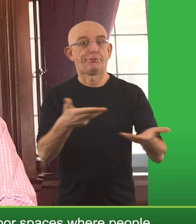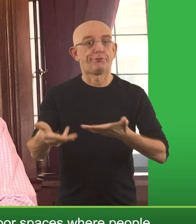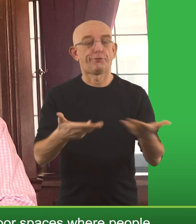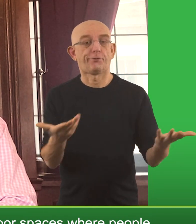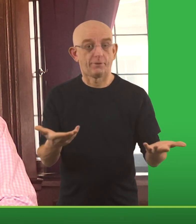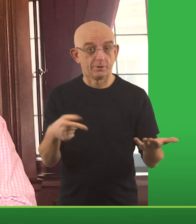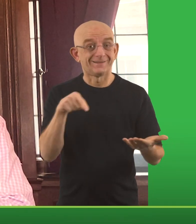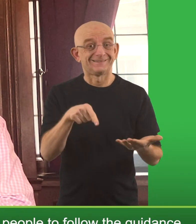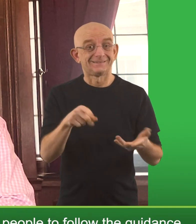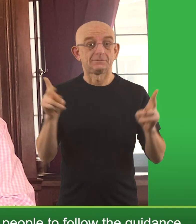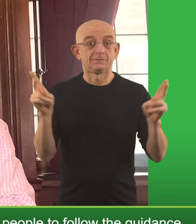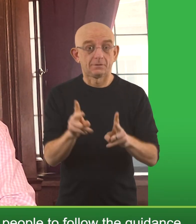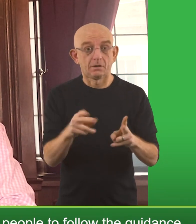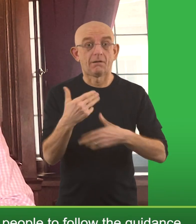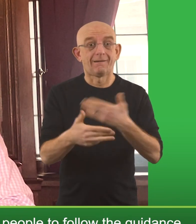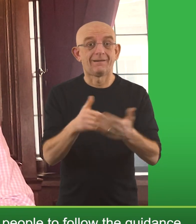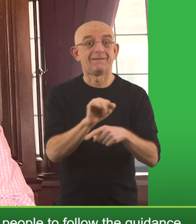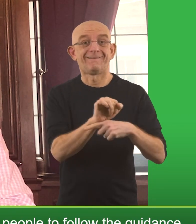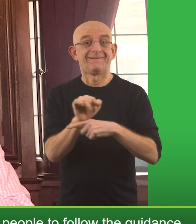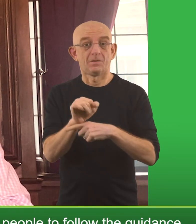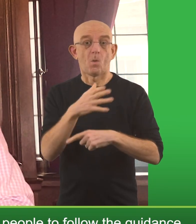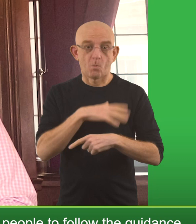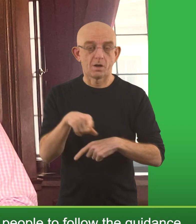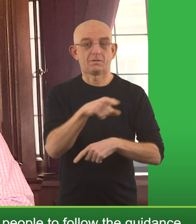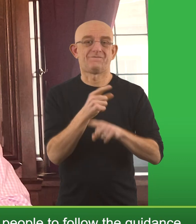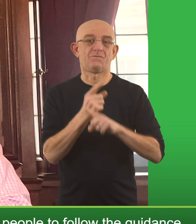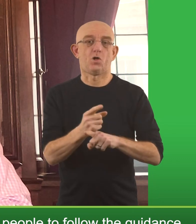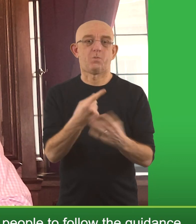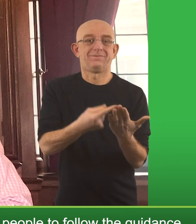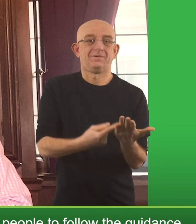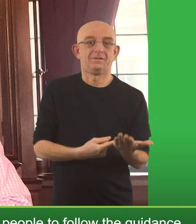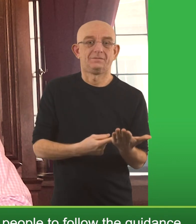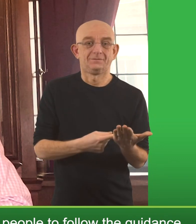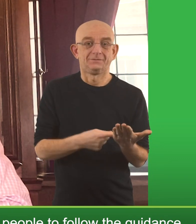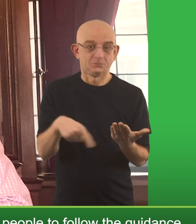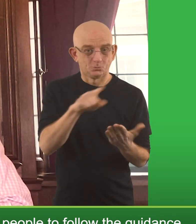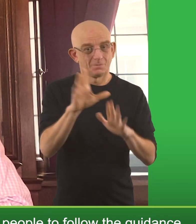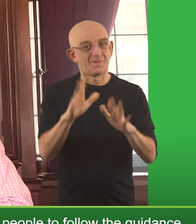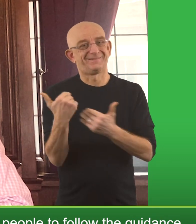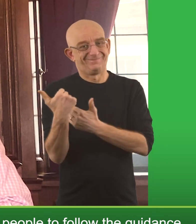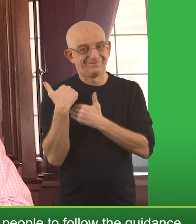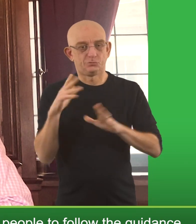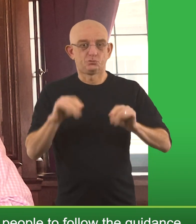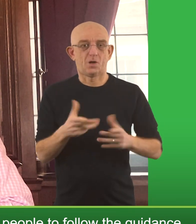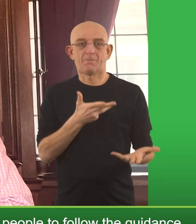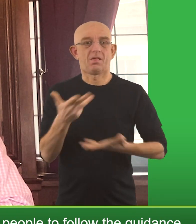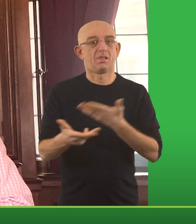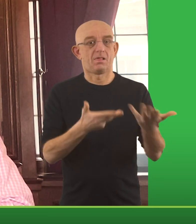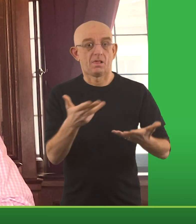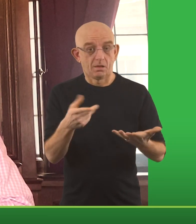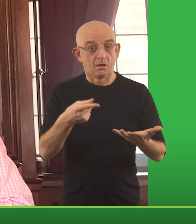some time. So as the restrictions ease, it's still important for people to follow the guidance and for us all to play our part in stopping